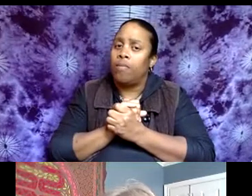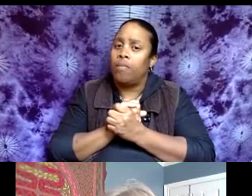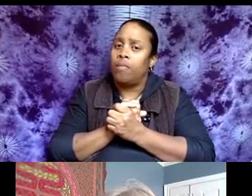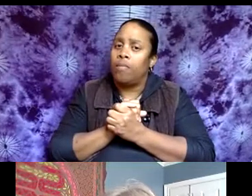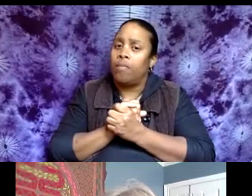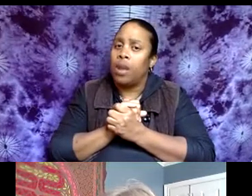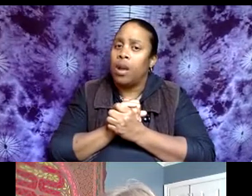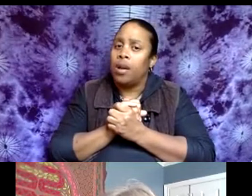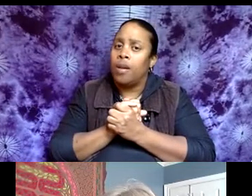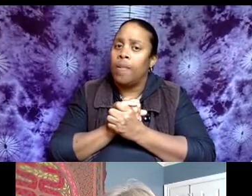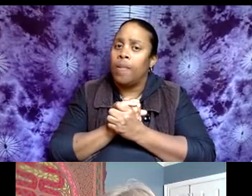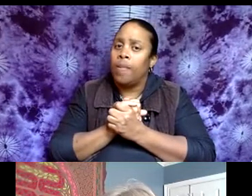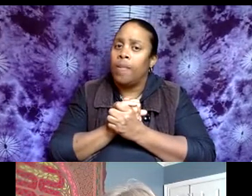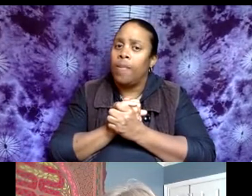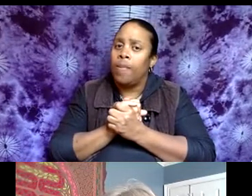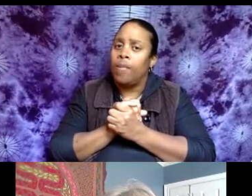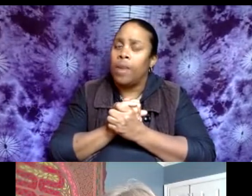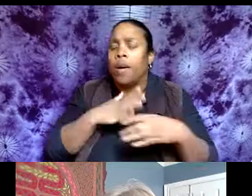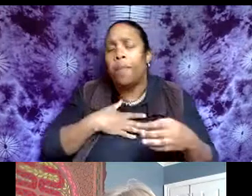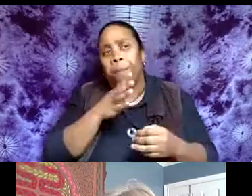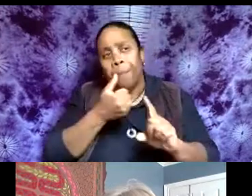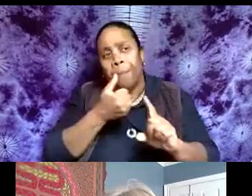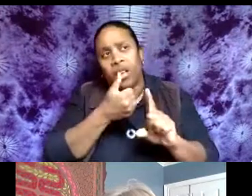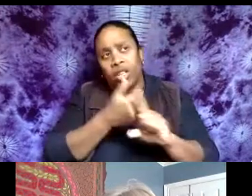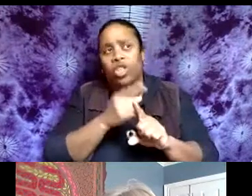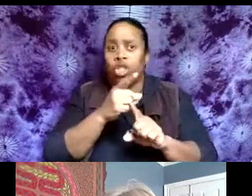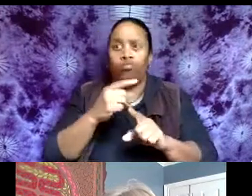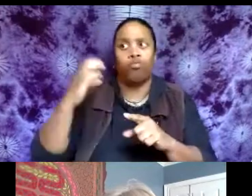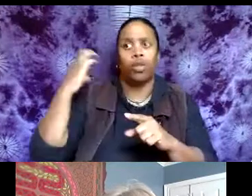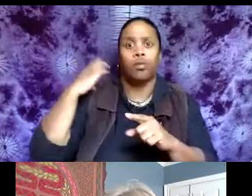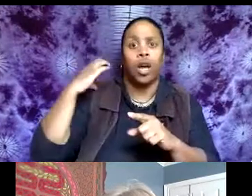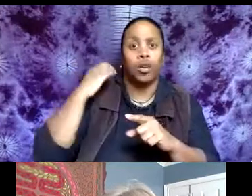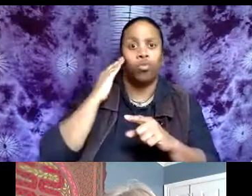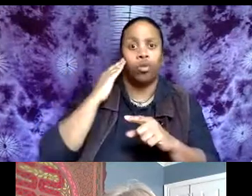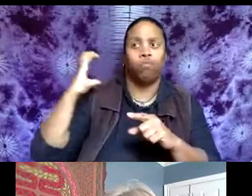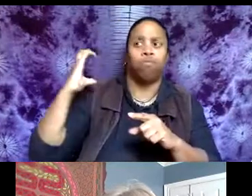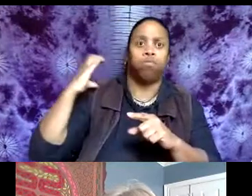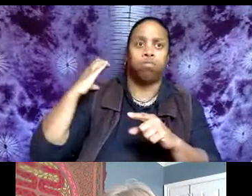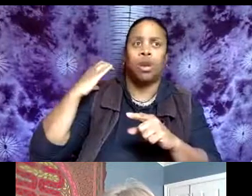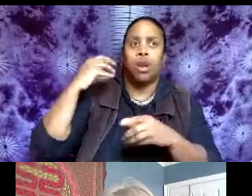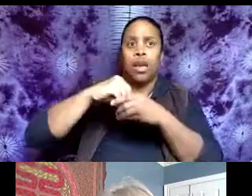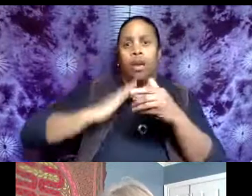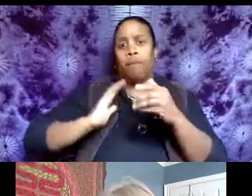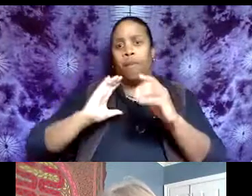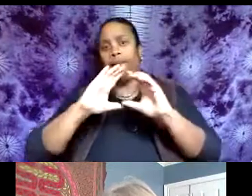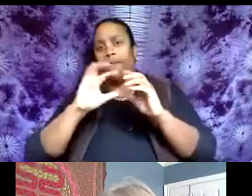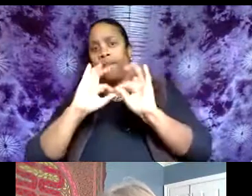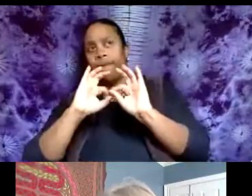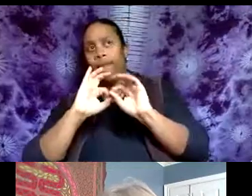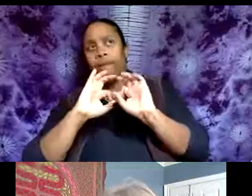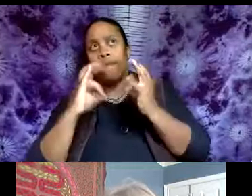very much a matriarch in my family, so I'm really working on setting boundaries with